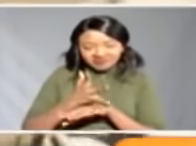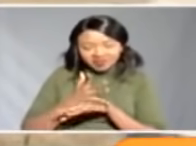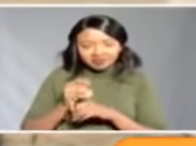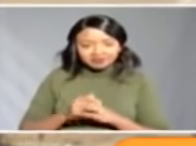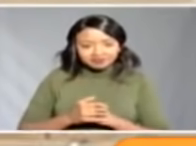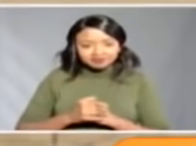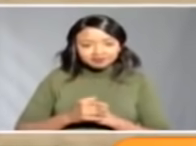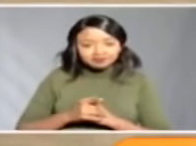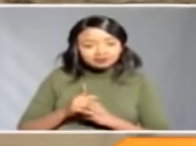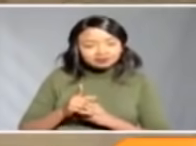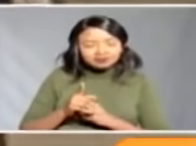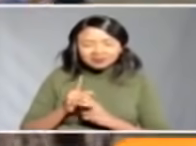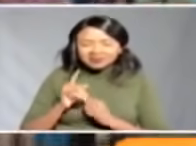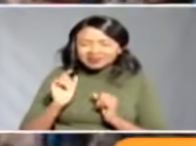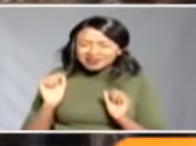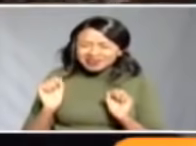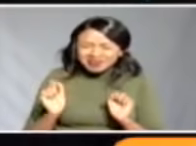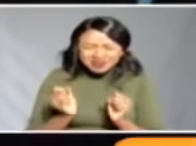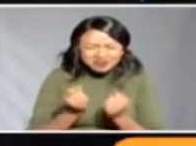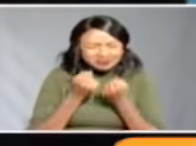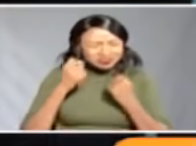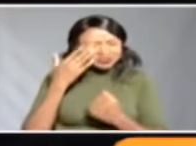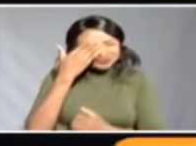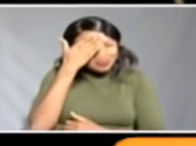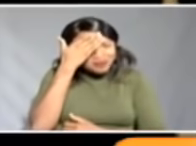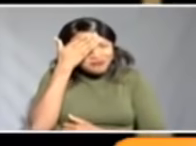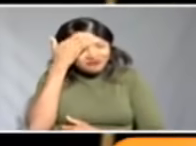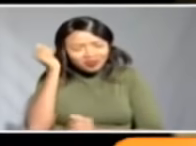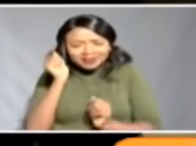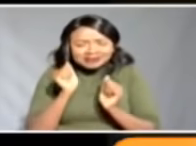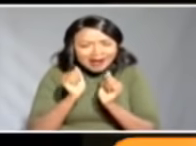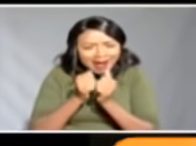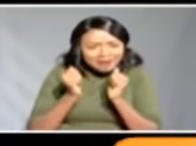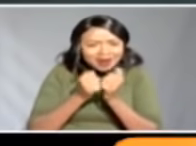She'll never be able to erase the events of that day from her mind.